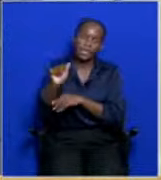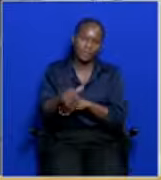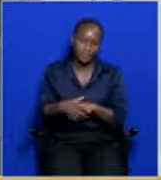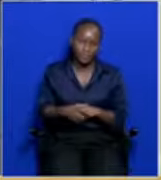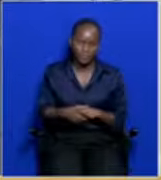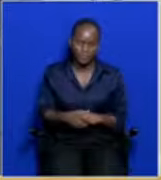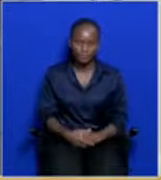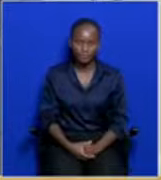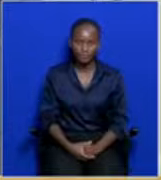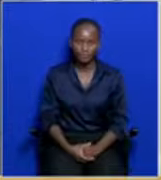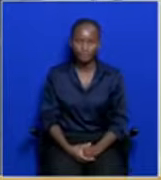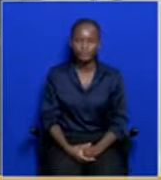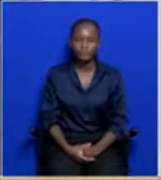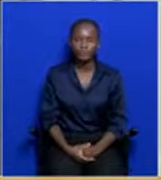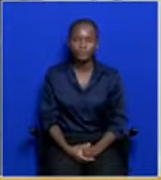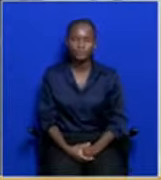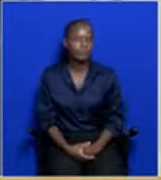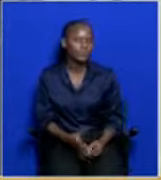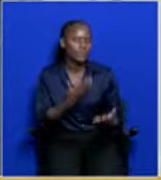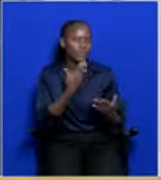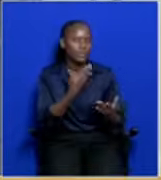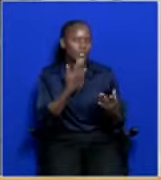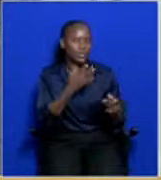Thank you, Chair.